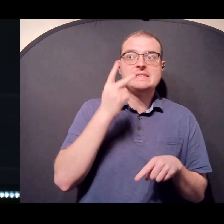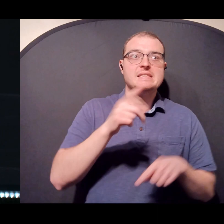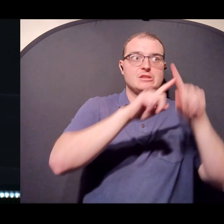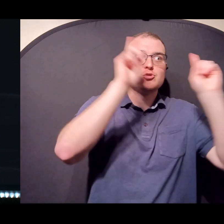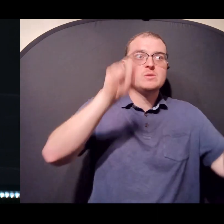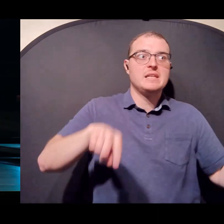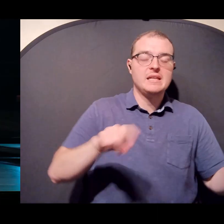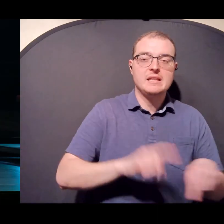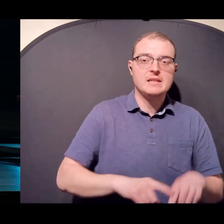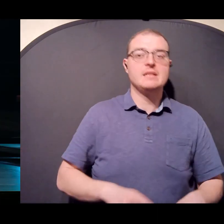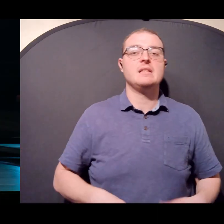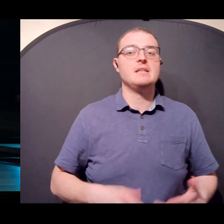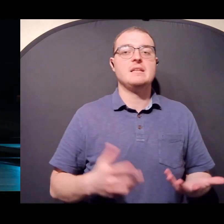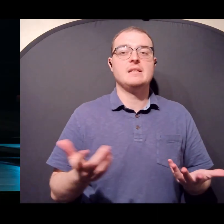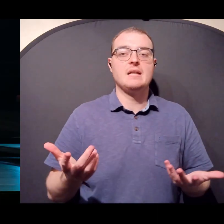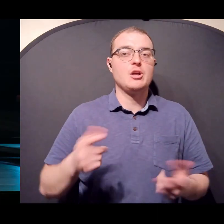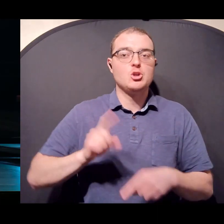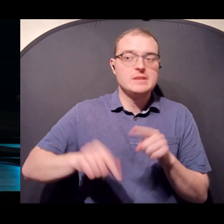ahead and start talking."